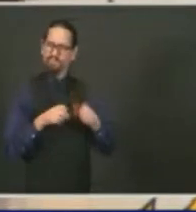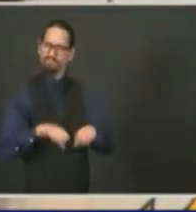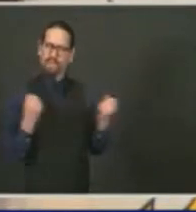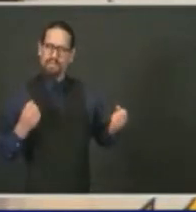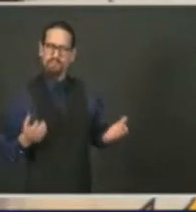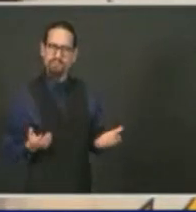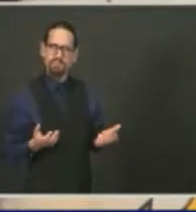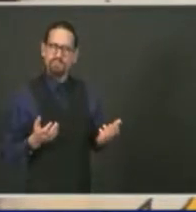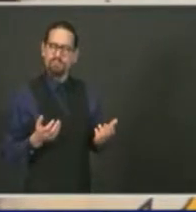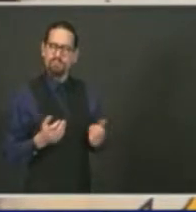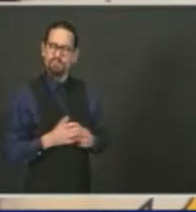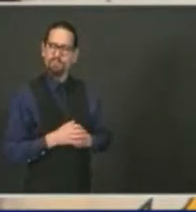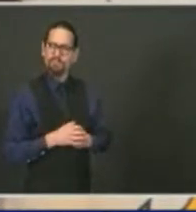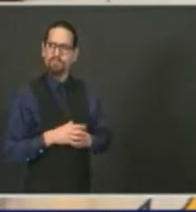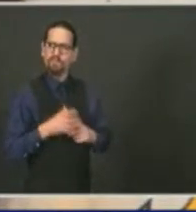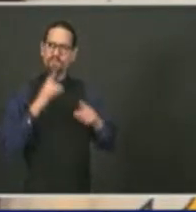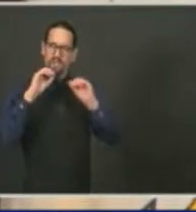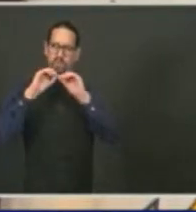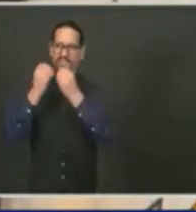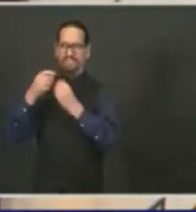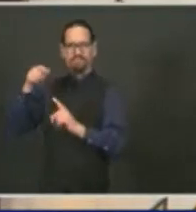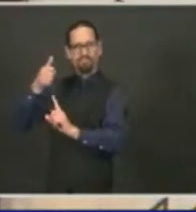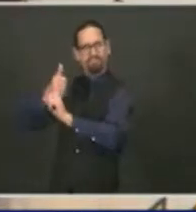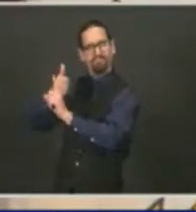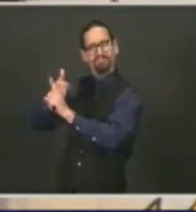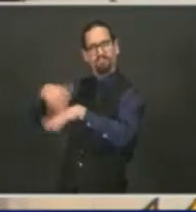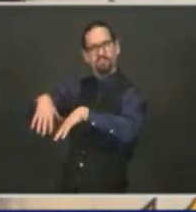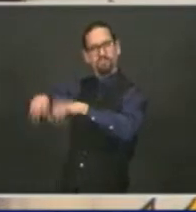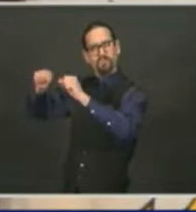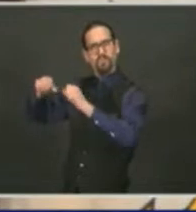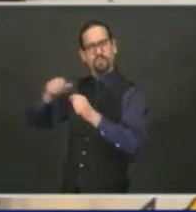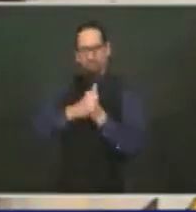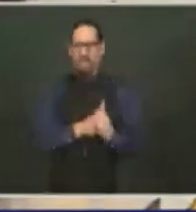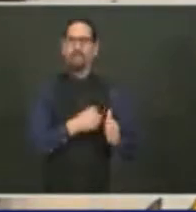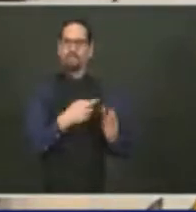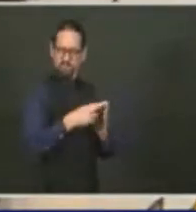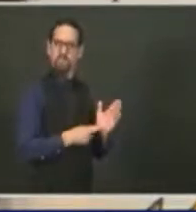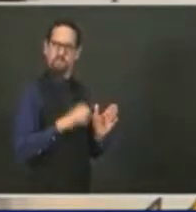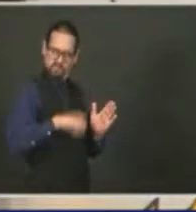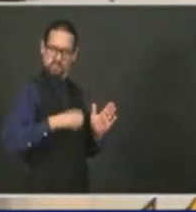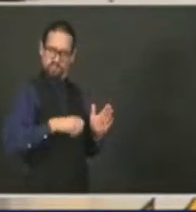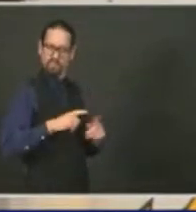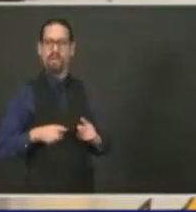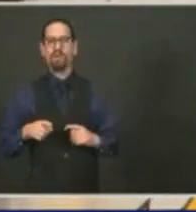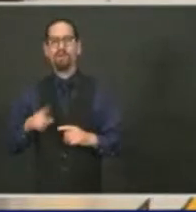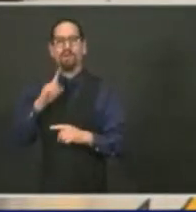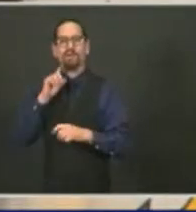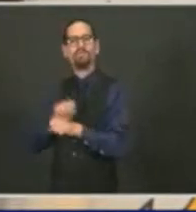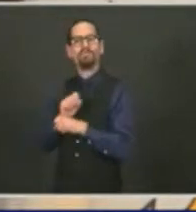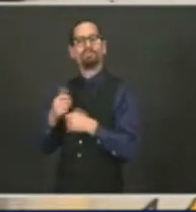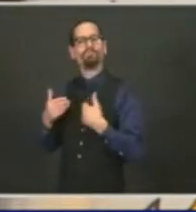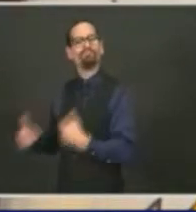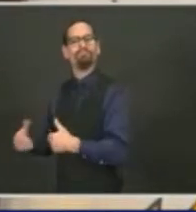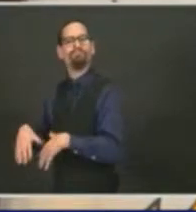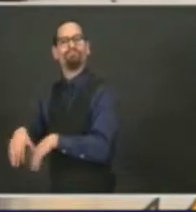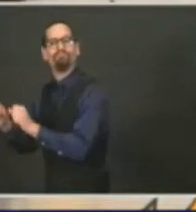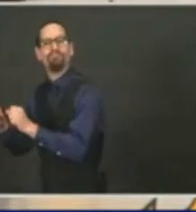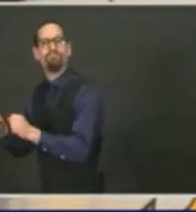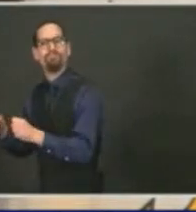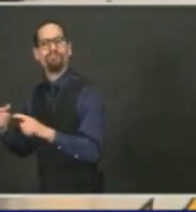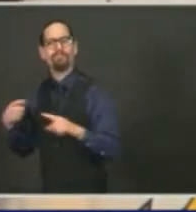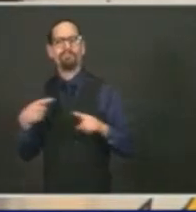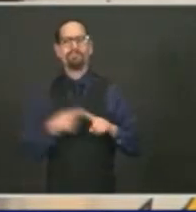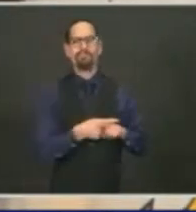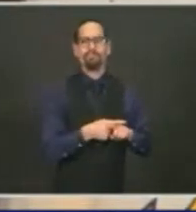by the very organization that was promulgating it and creating an element of fear around the Rhode Island retail business community that I haven't seen